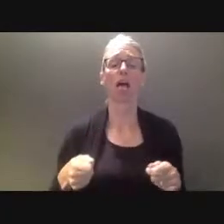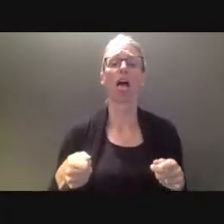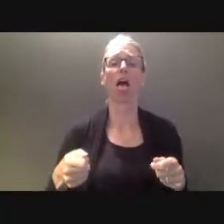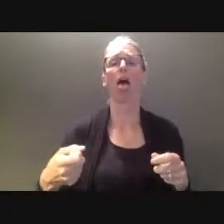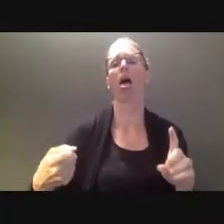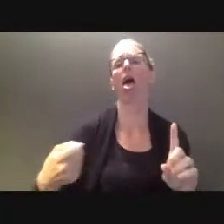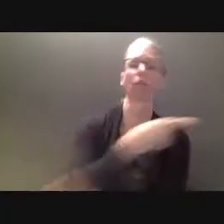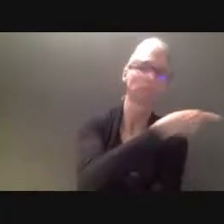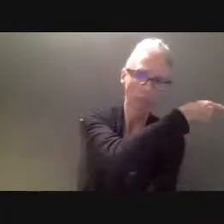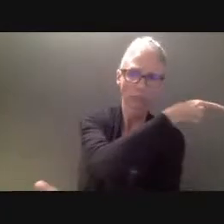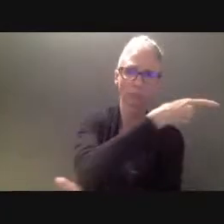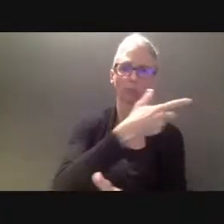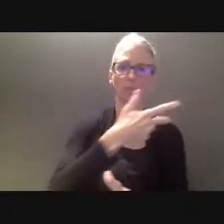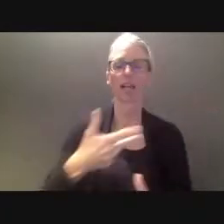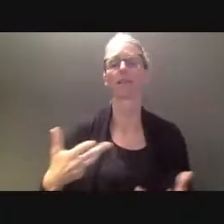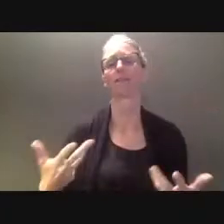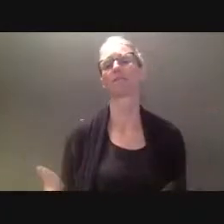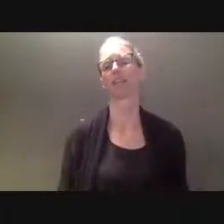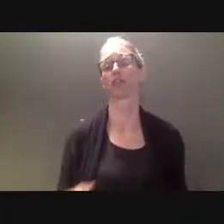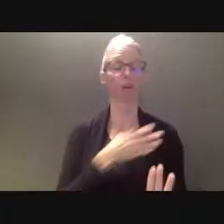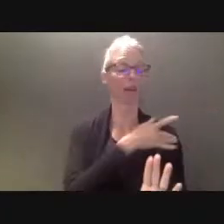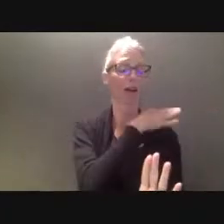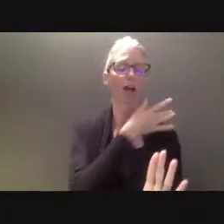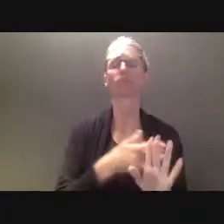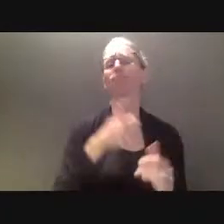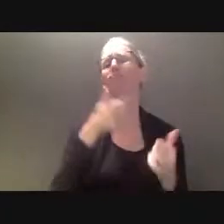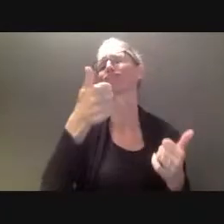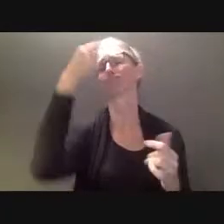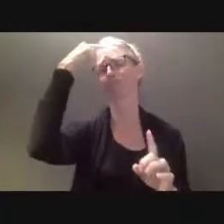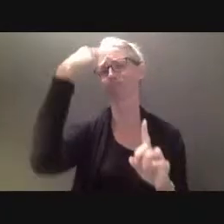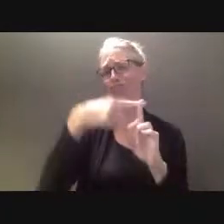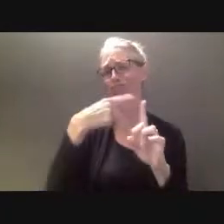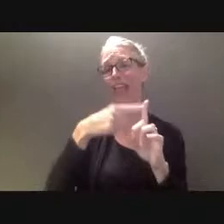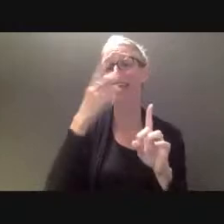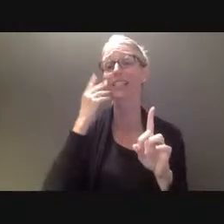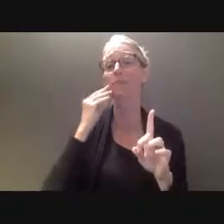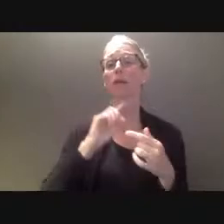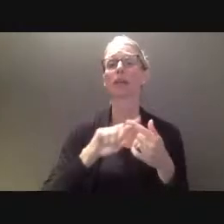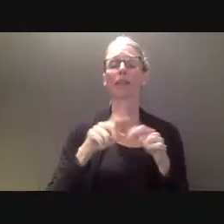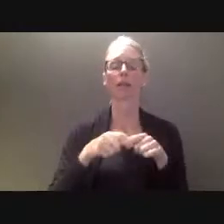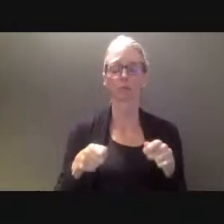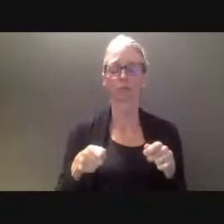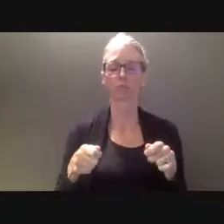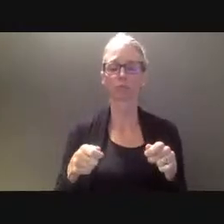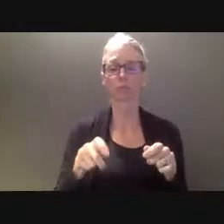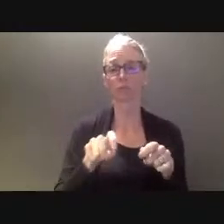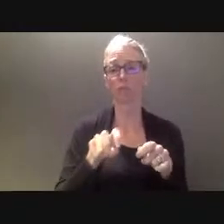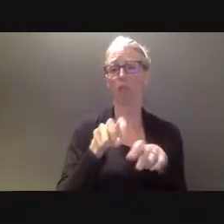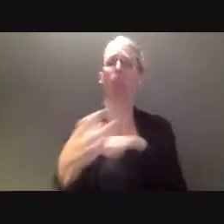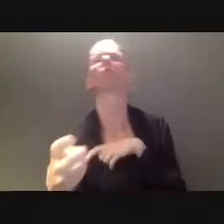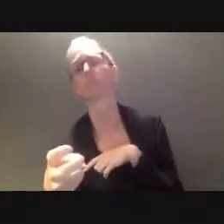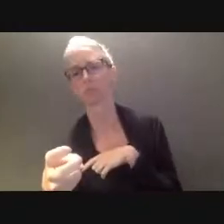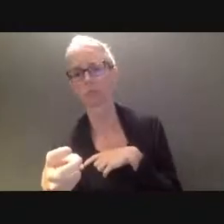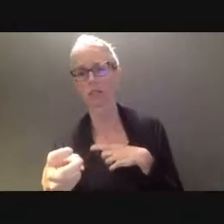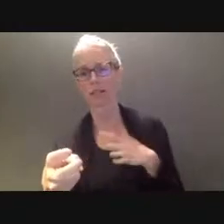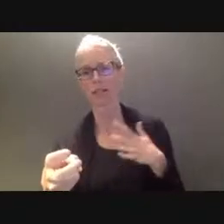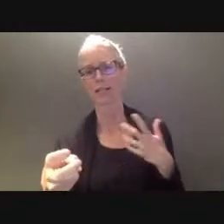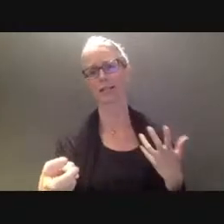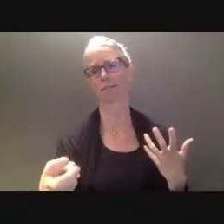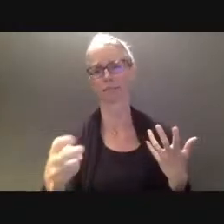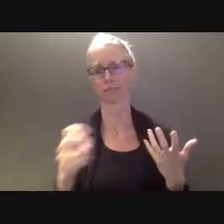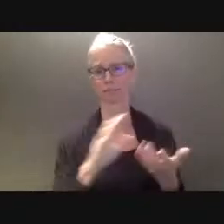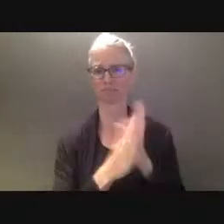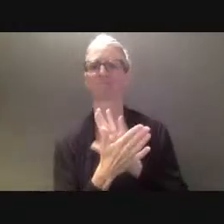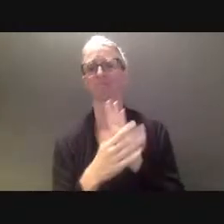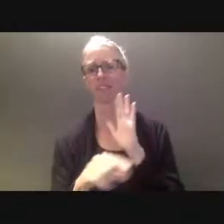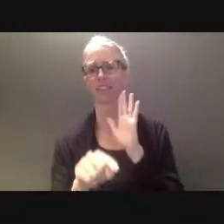park, and then I'm now on the ground. And so that's one thing of making it that much more accessible. I mean, Heather touched on it too, that if there